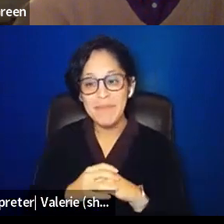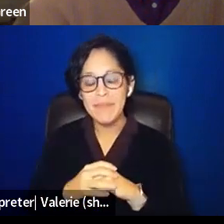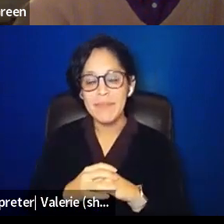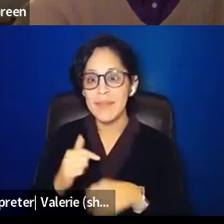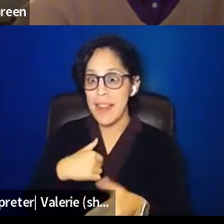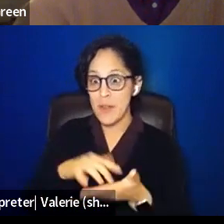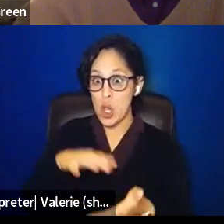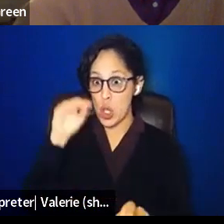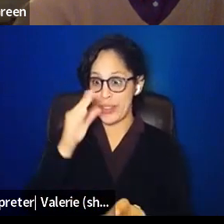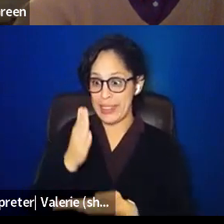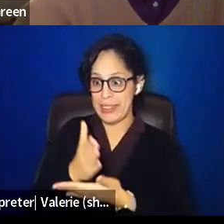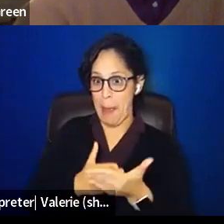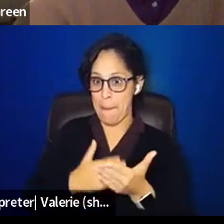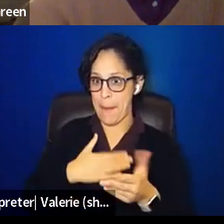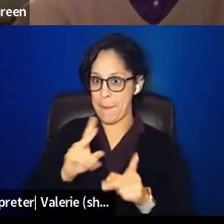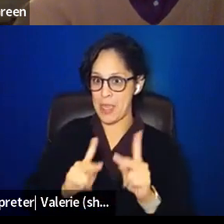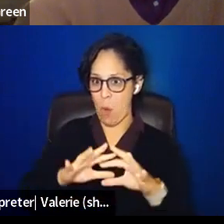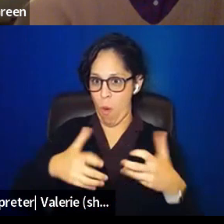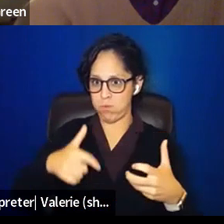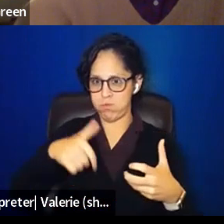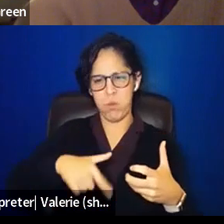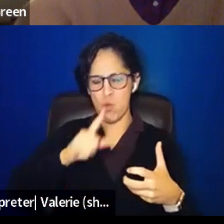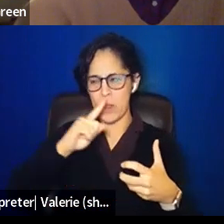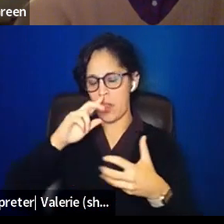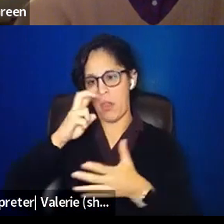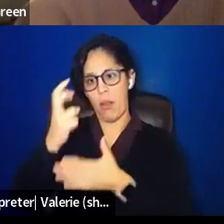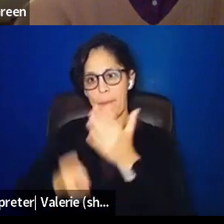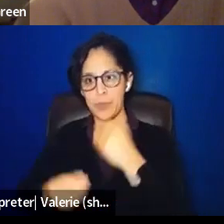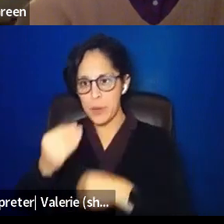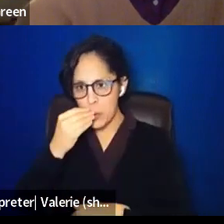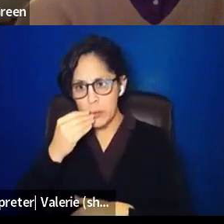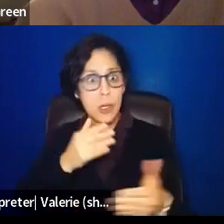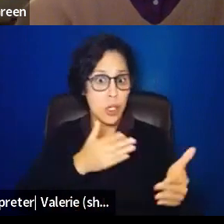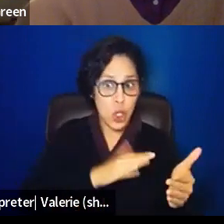cohort they're really into food, like both cooking and going to restaurants. And so